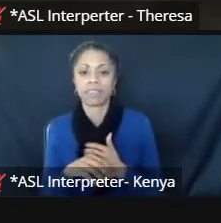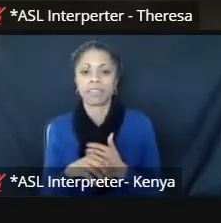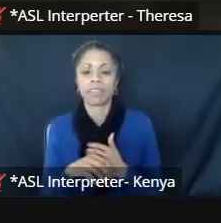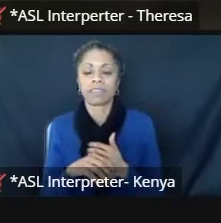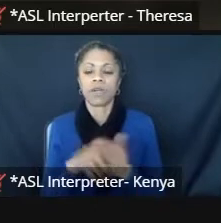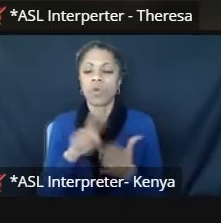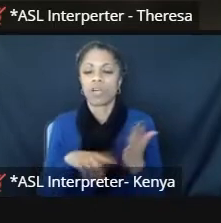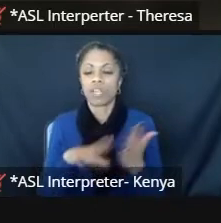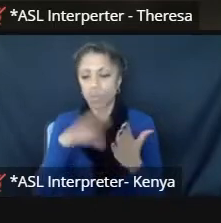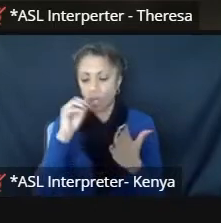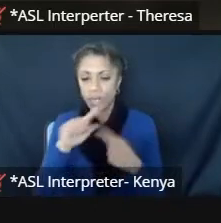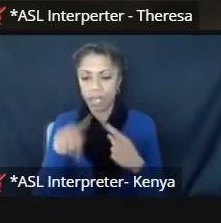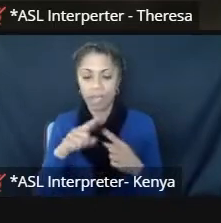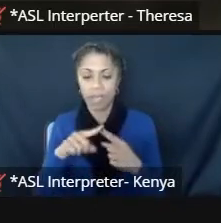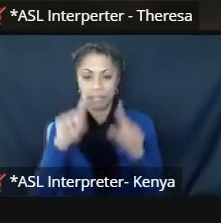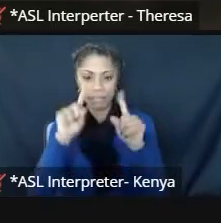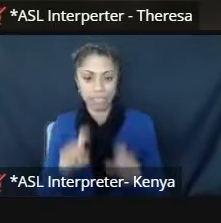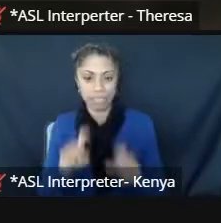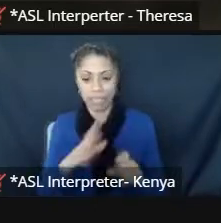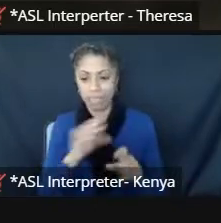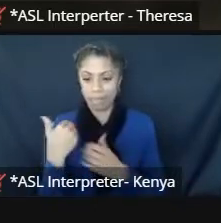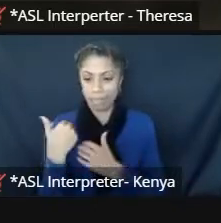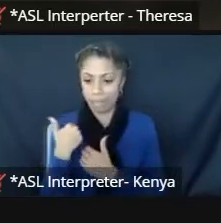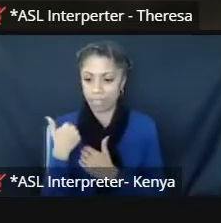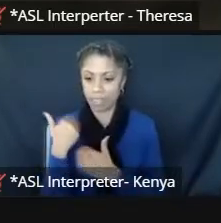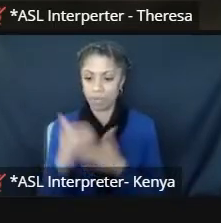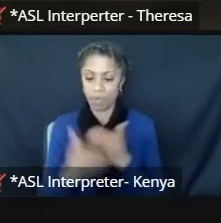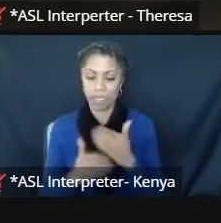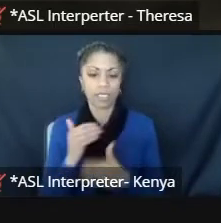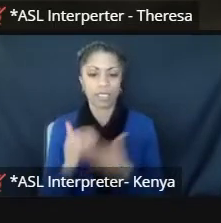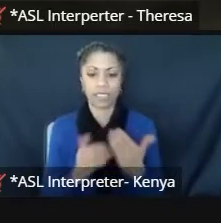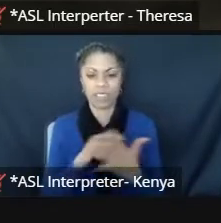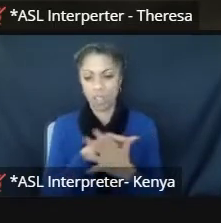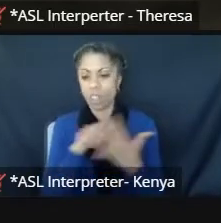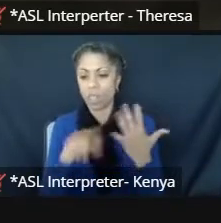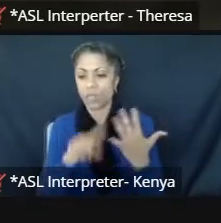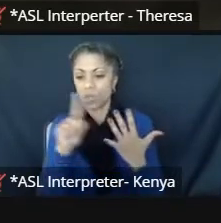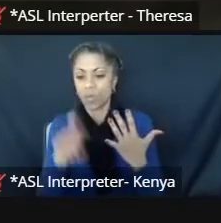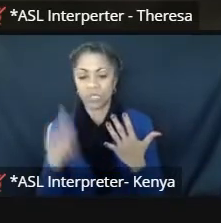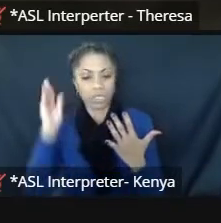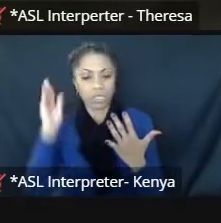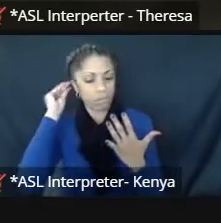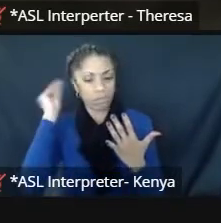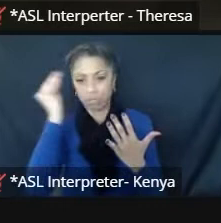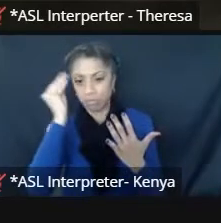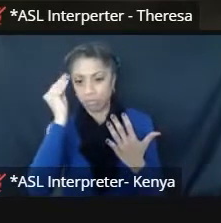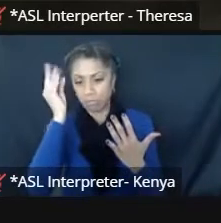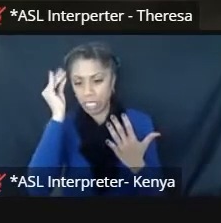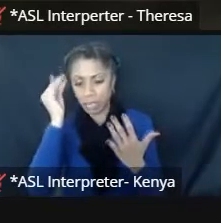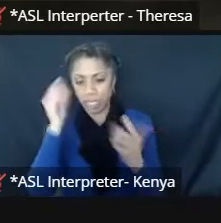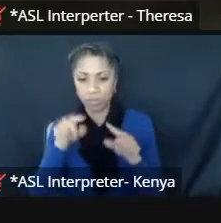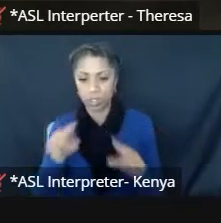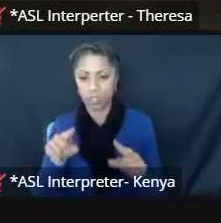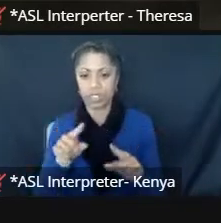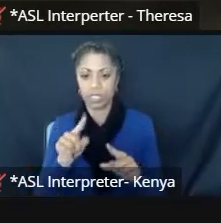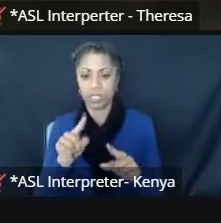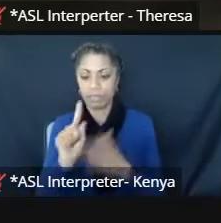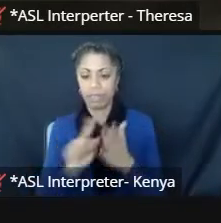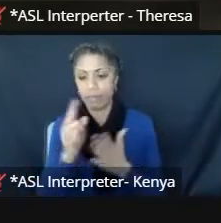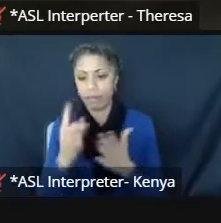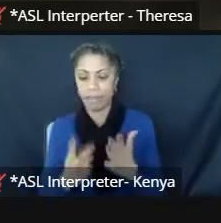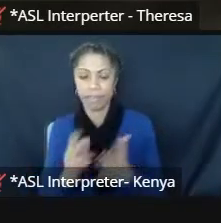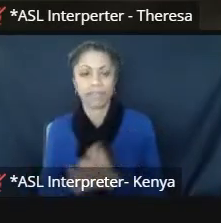another? All right, next slide. So, like we said, we're going to